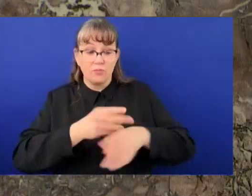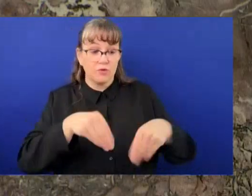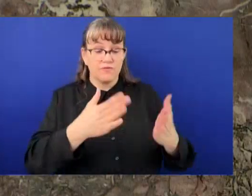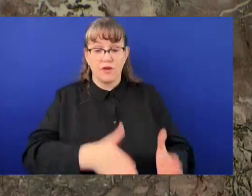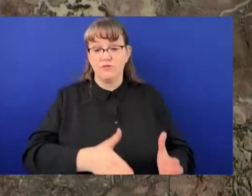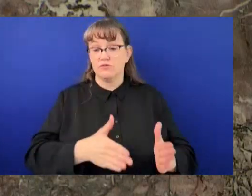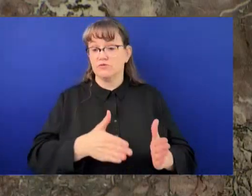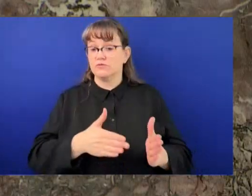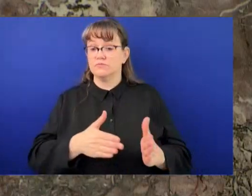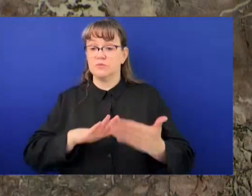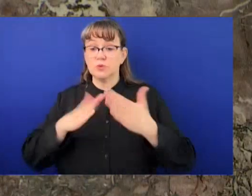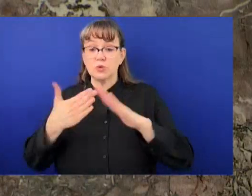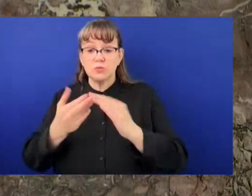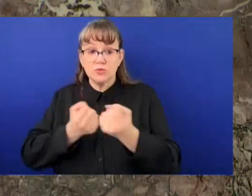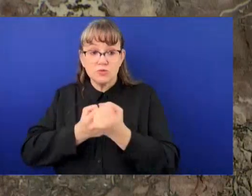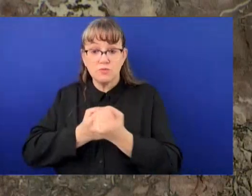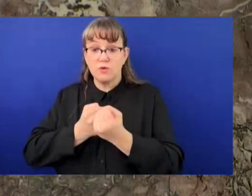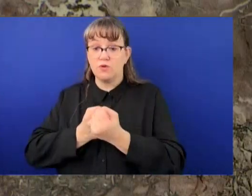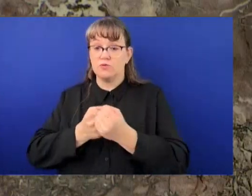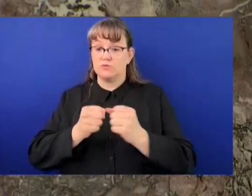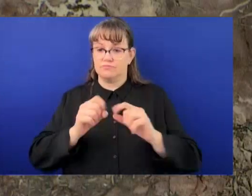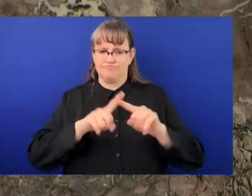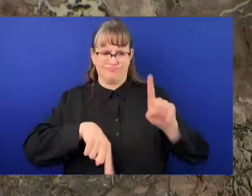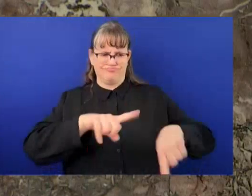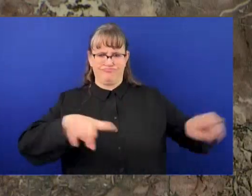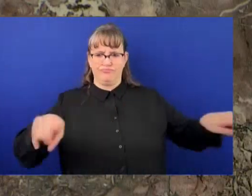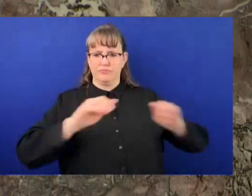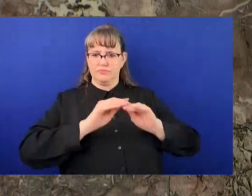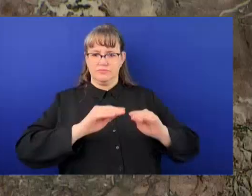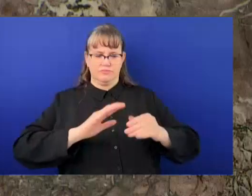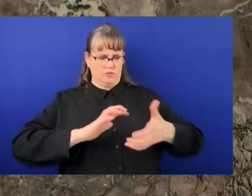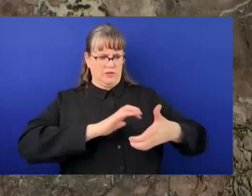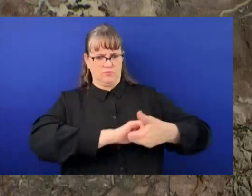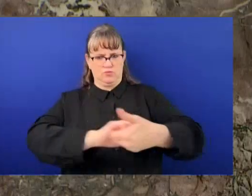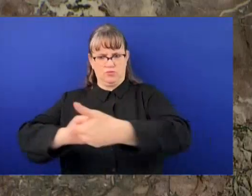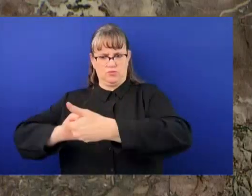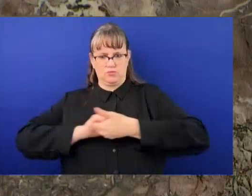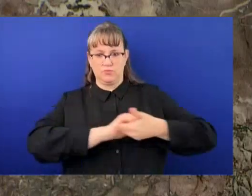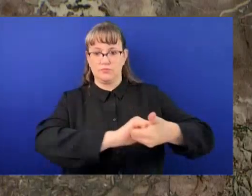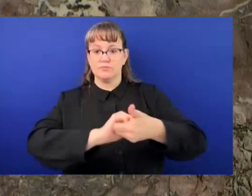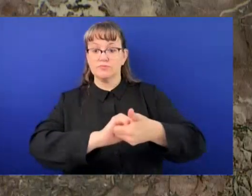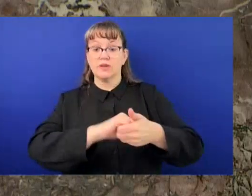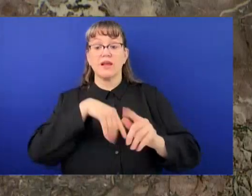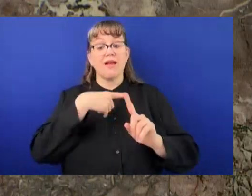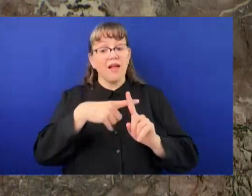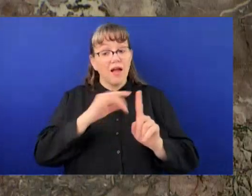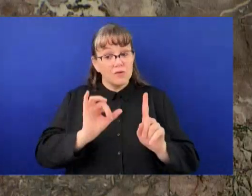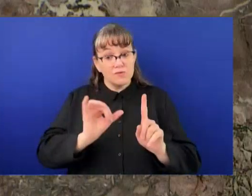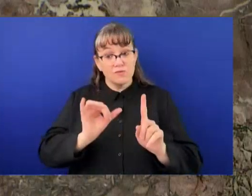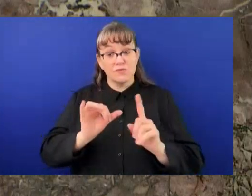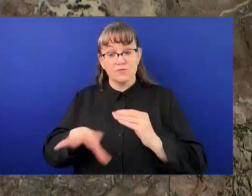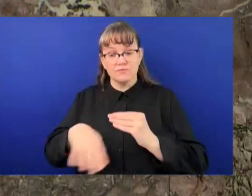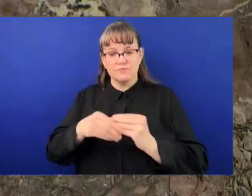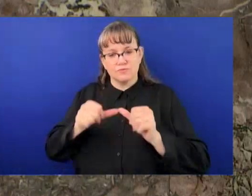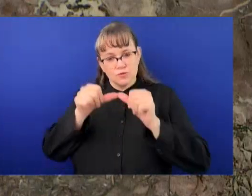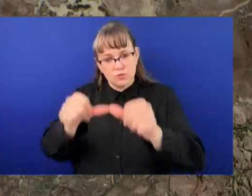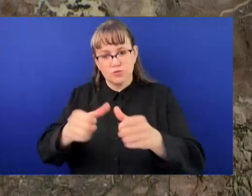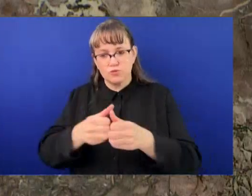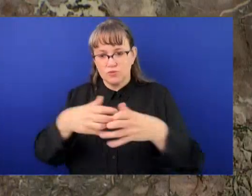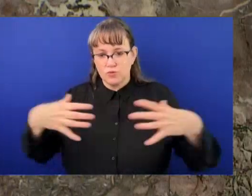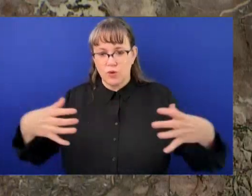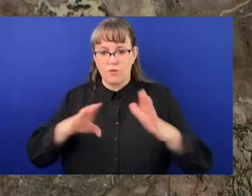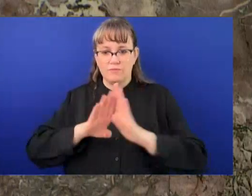need. Members. And to continue to build out a seamless system of care for people